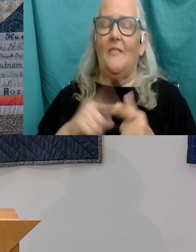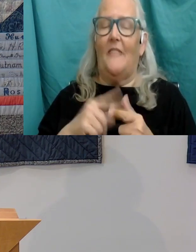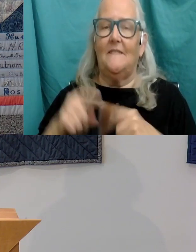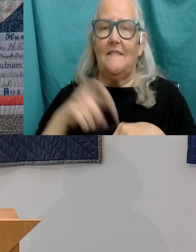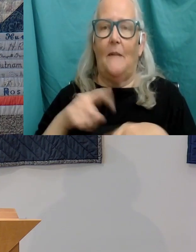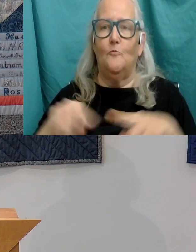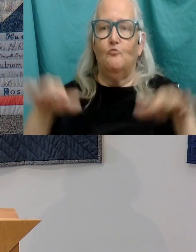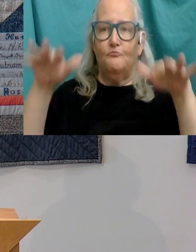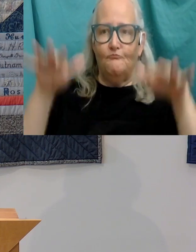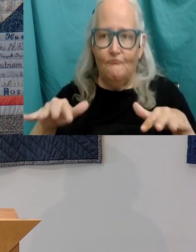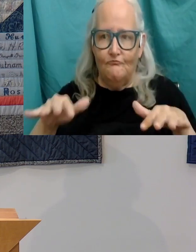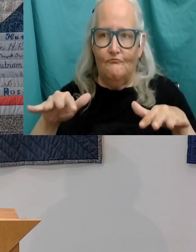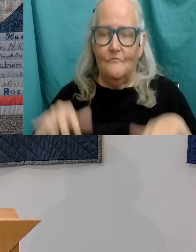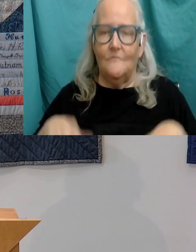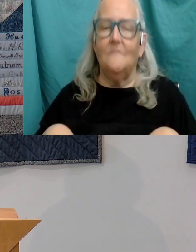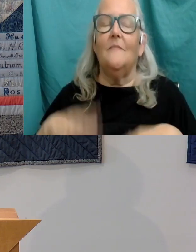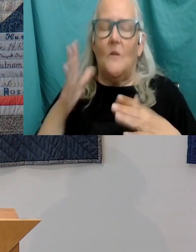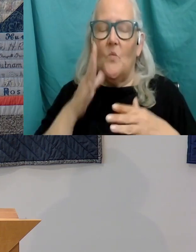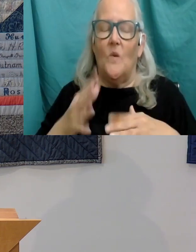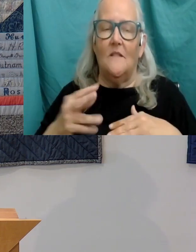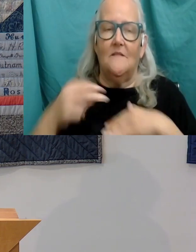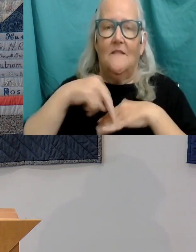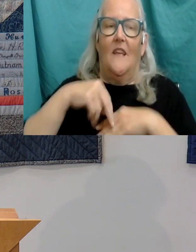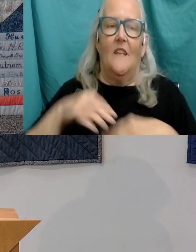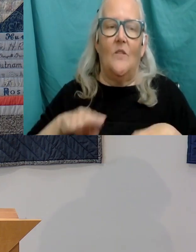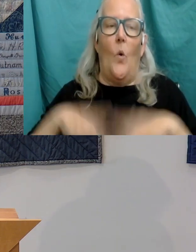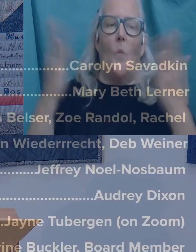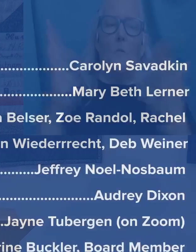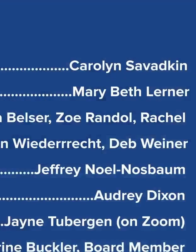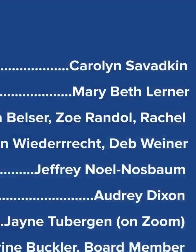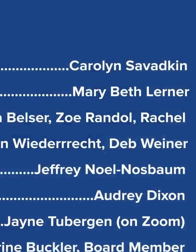opening hymn. The words to all hymns will be on your screen.